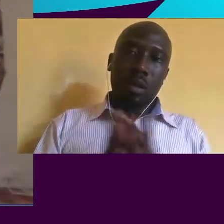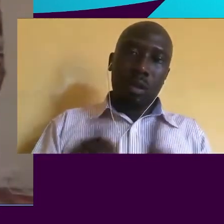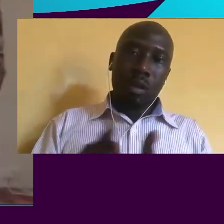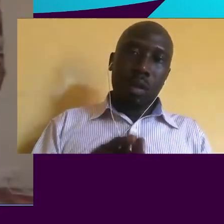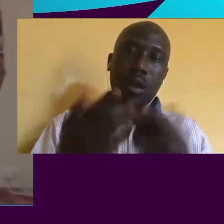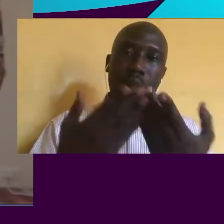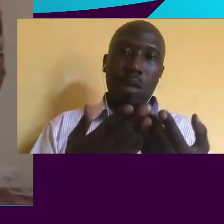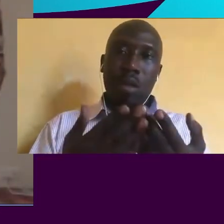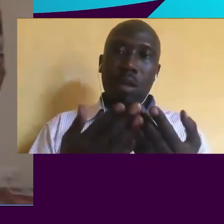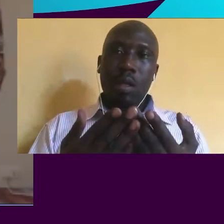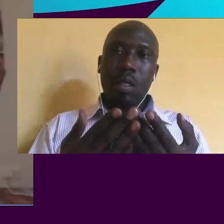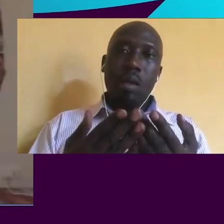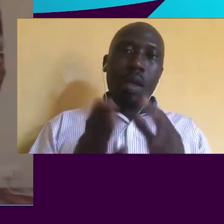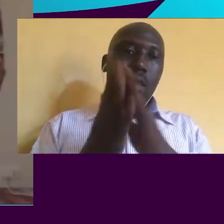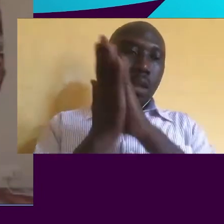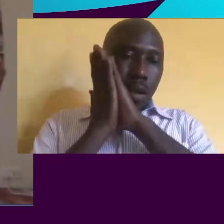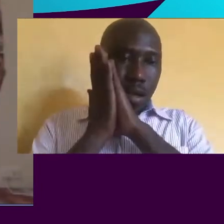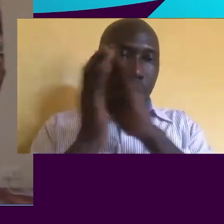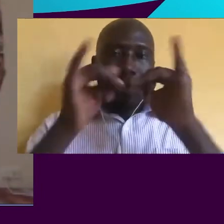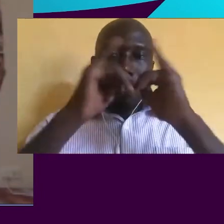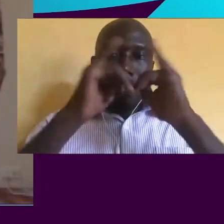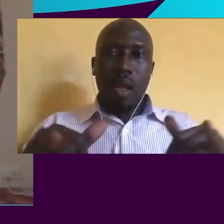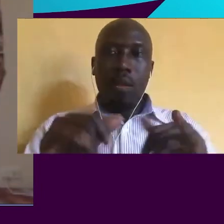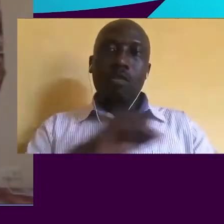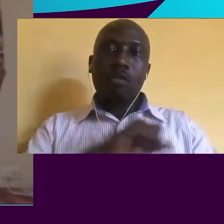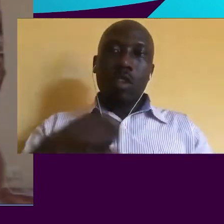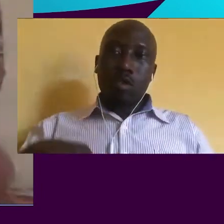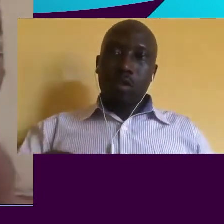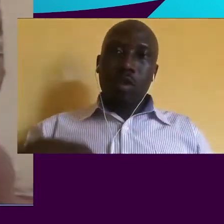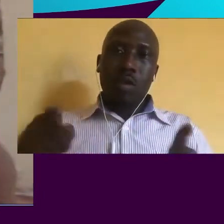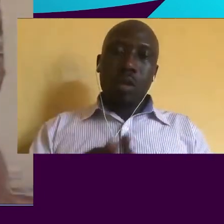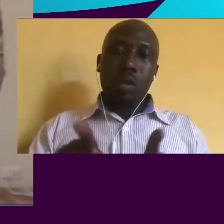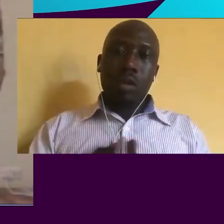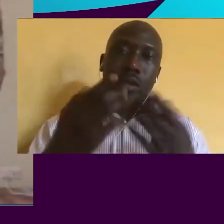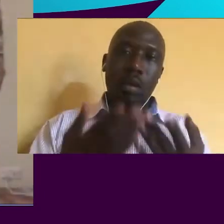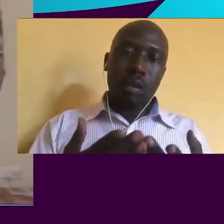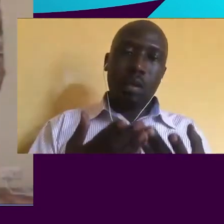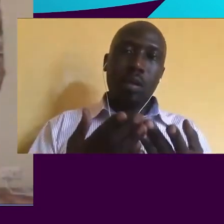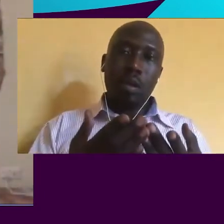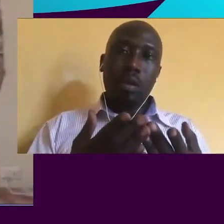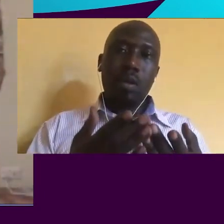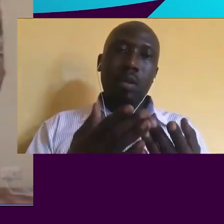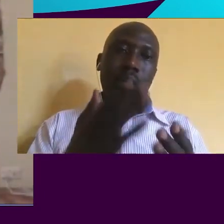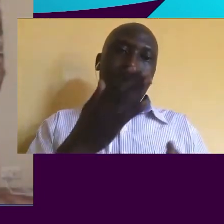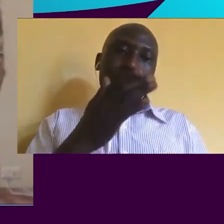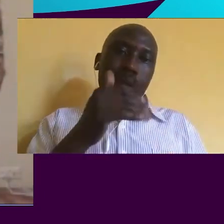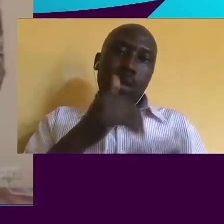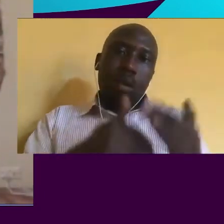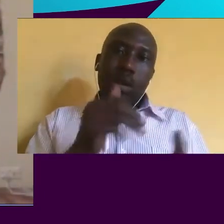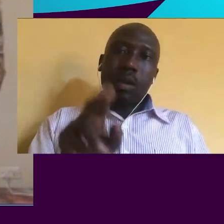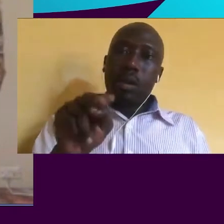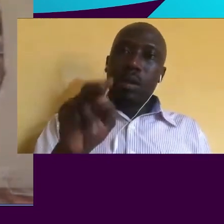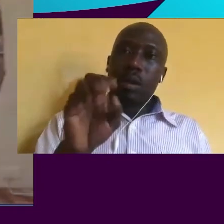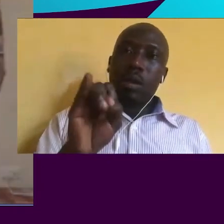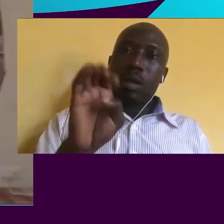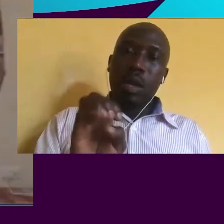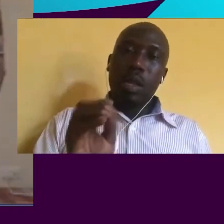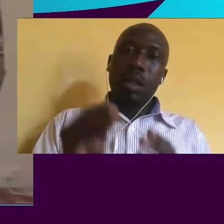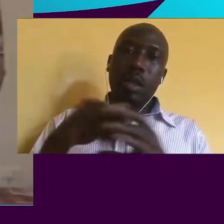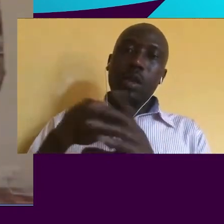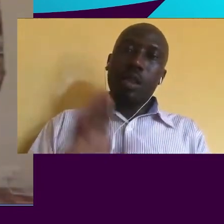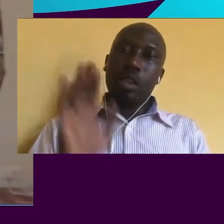for the women each night at a lovely campsite on the banks of the Nile in Jinja,